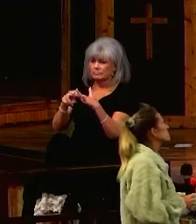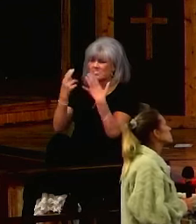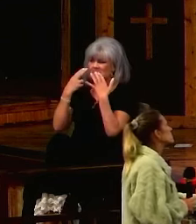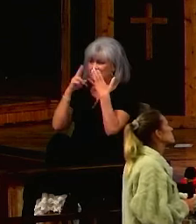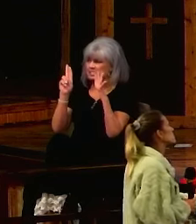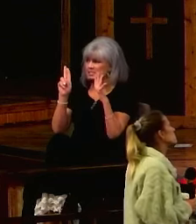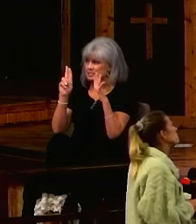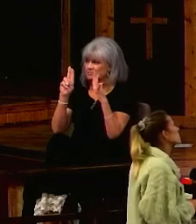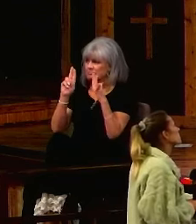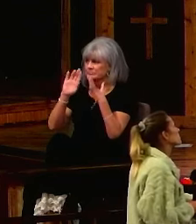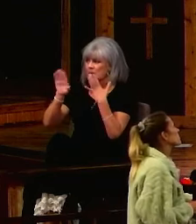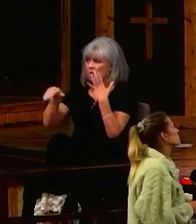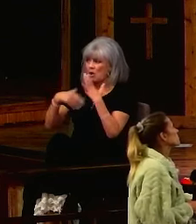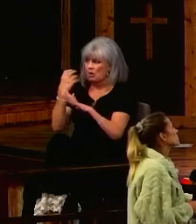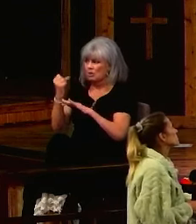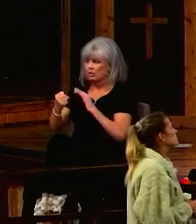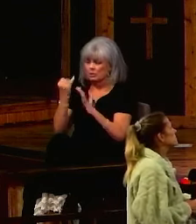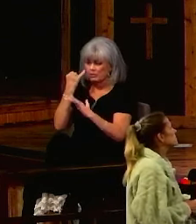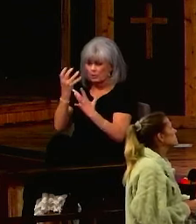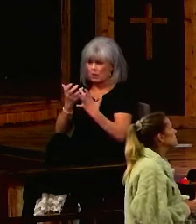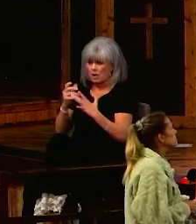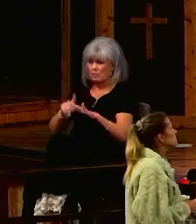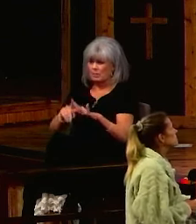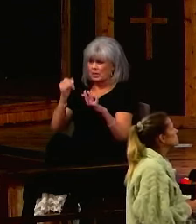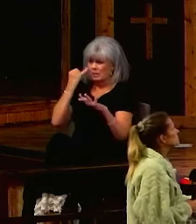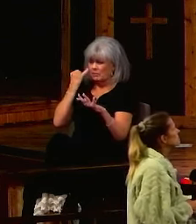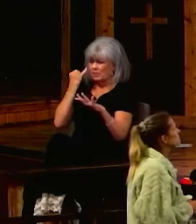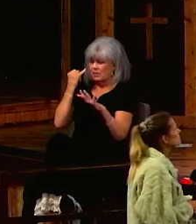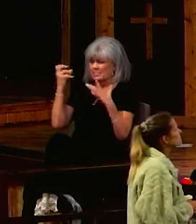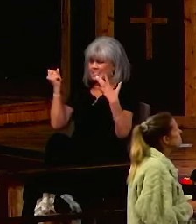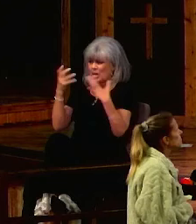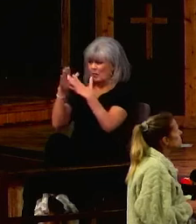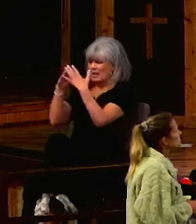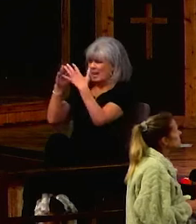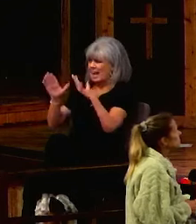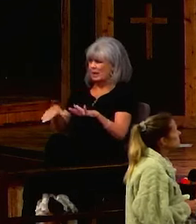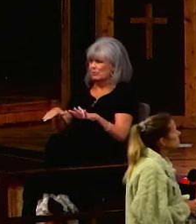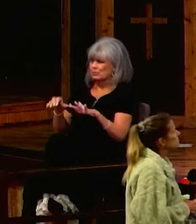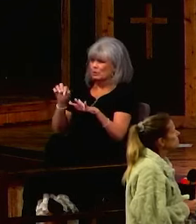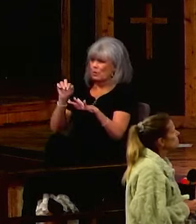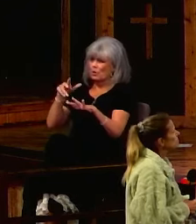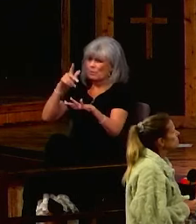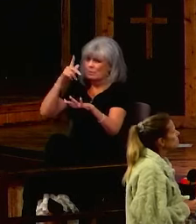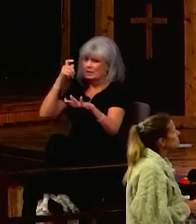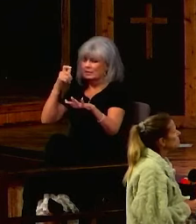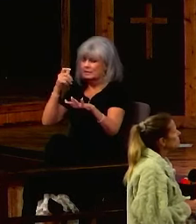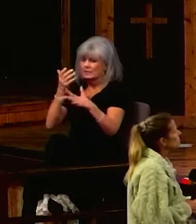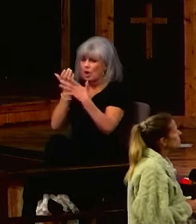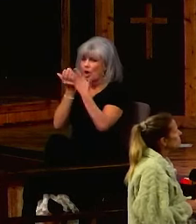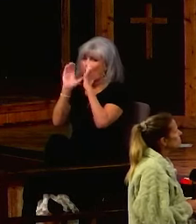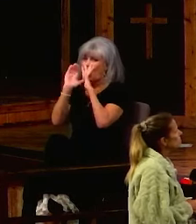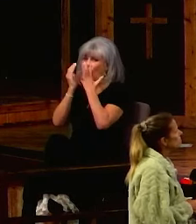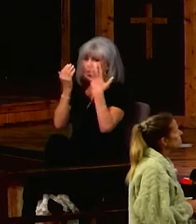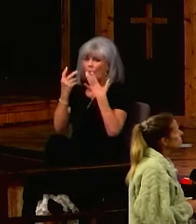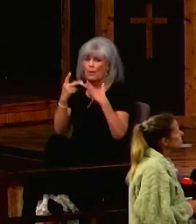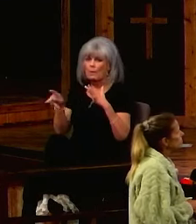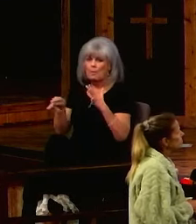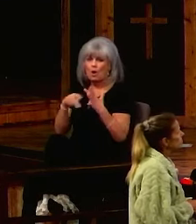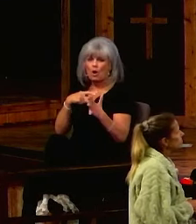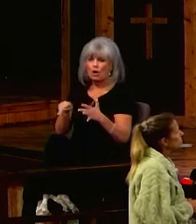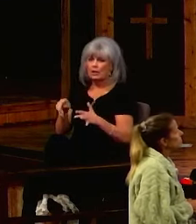if you're doing it because you're at a haunted house, or if you're doing it because it's a Halloween party, then